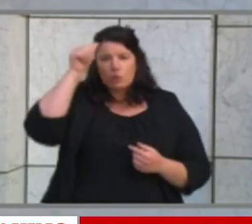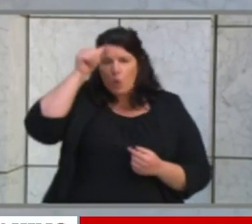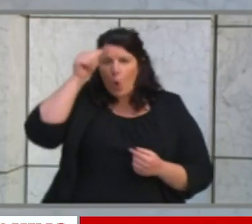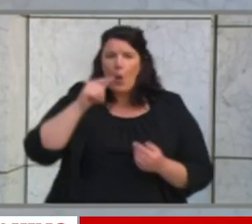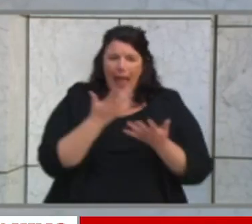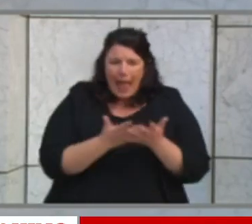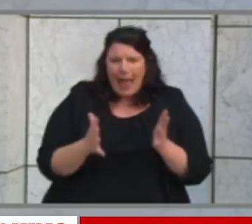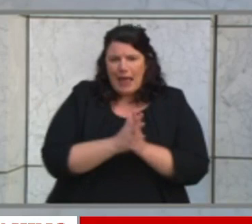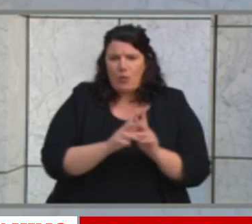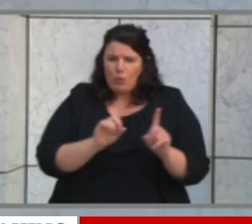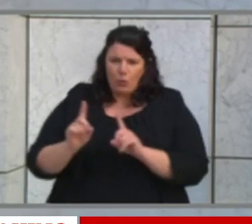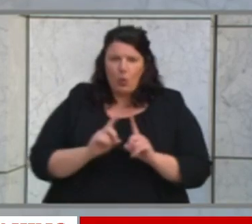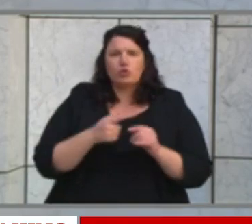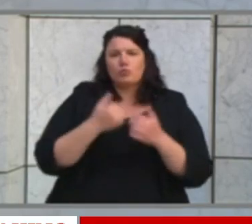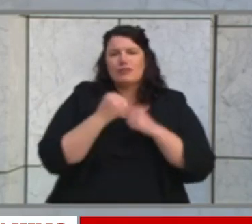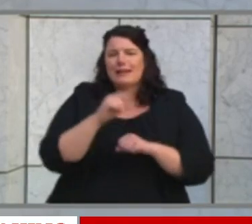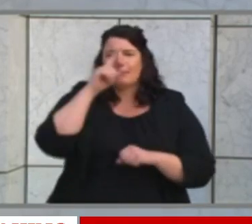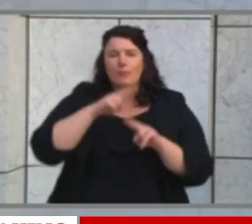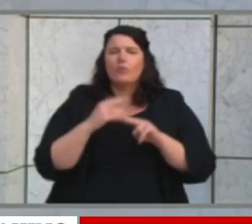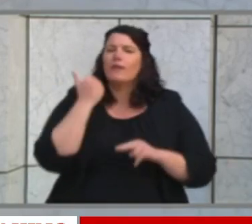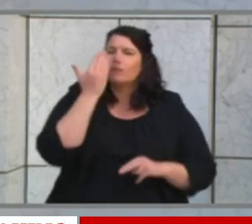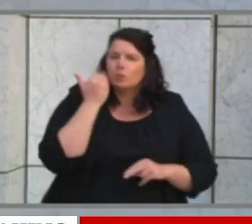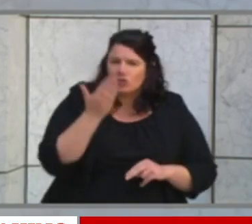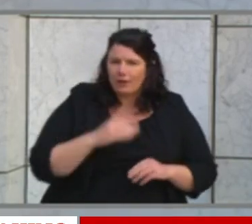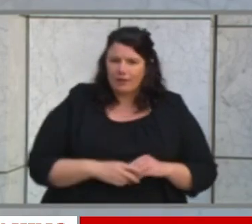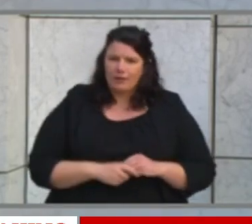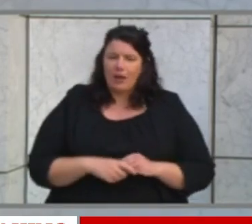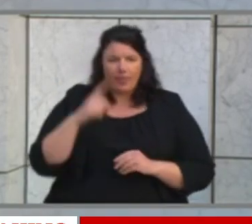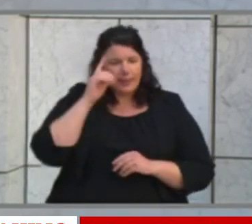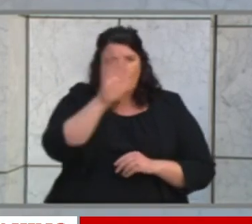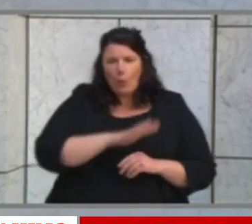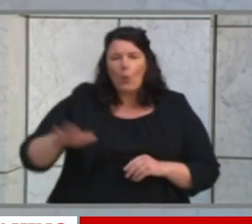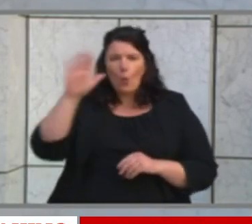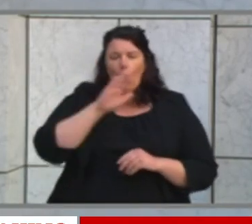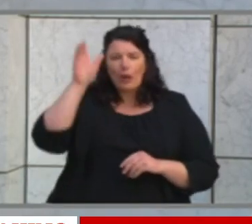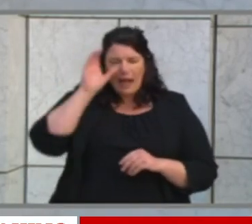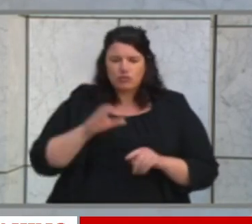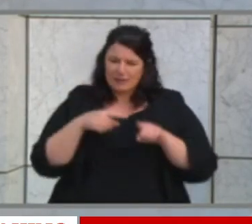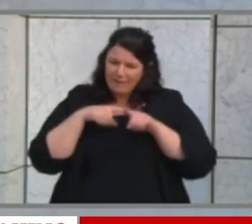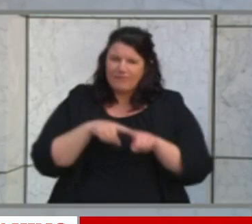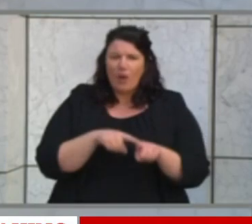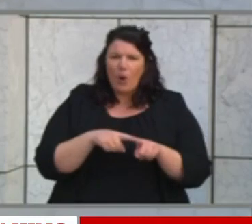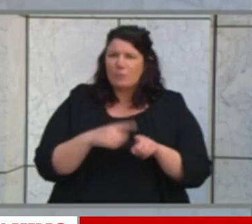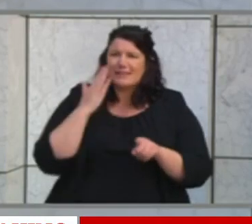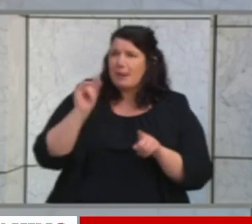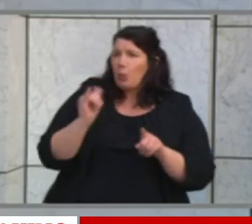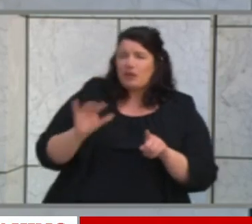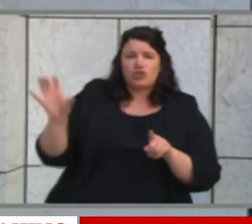of importance for public health. And I think it's important that all countries cooperate with that, regardless of who they